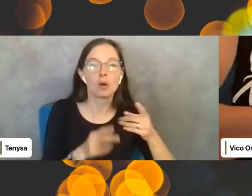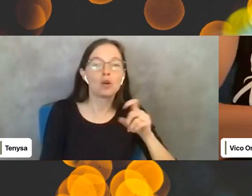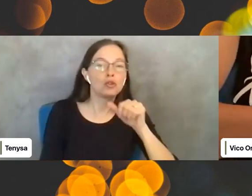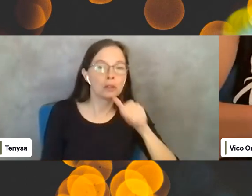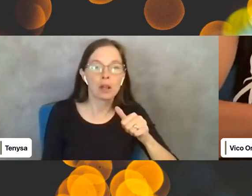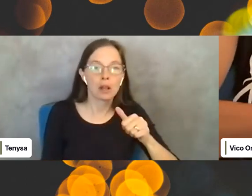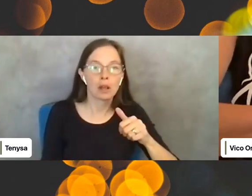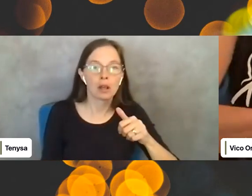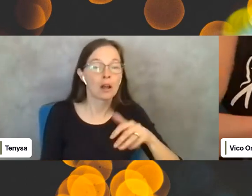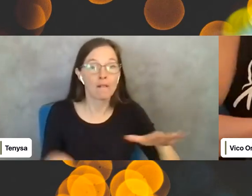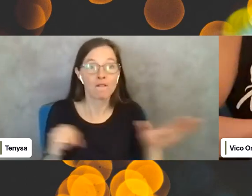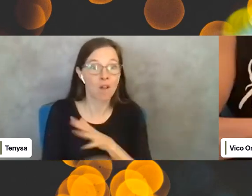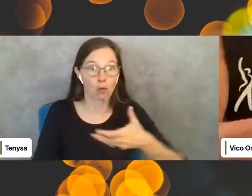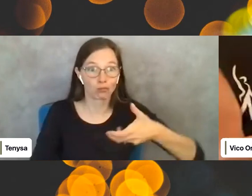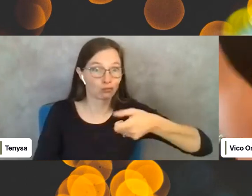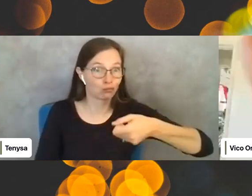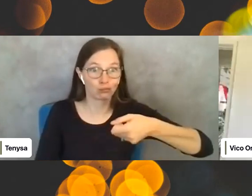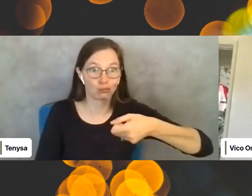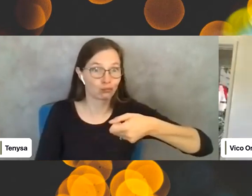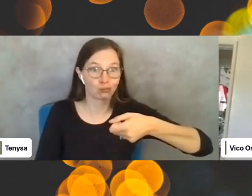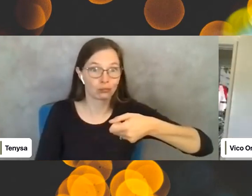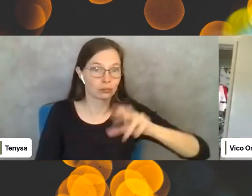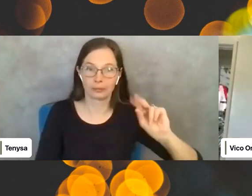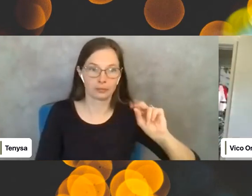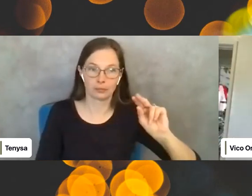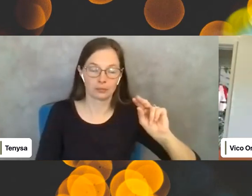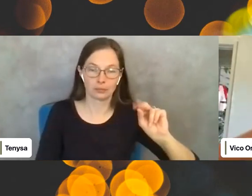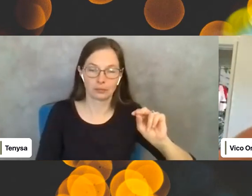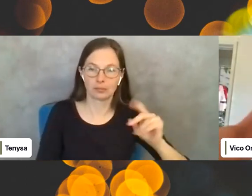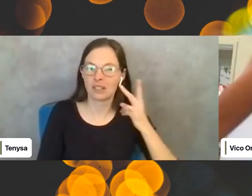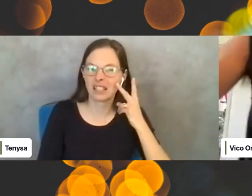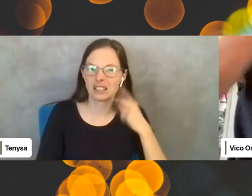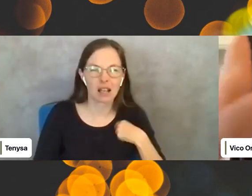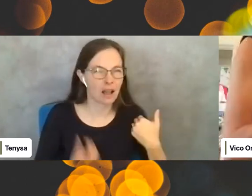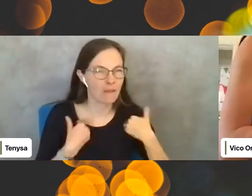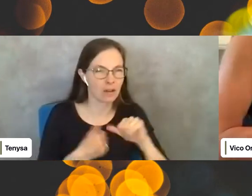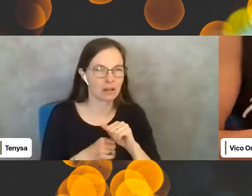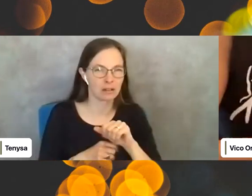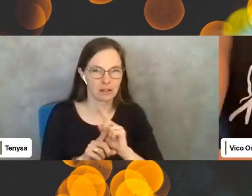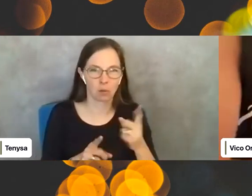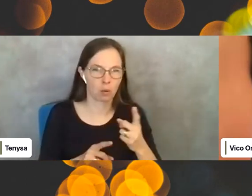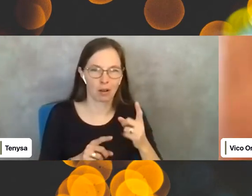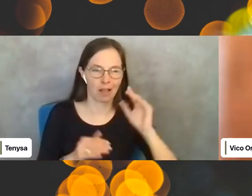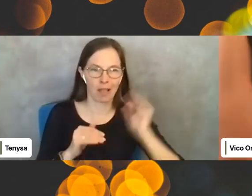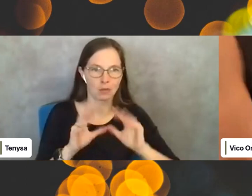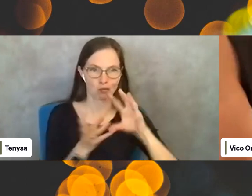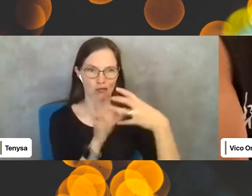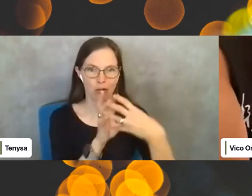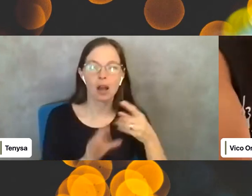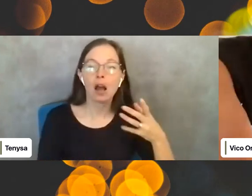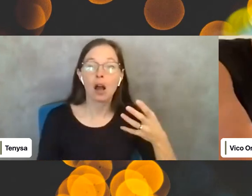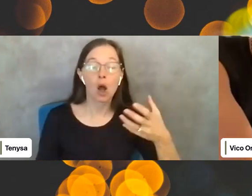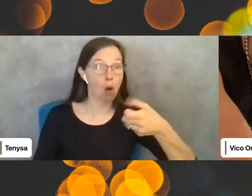sword fully like this, you know? Let me see if I can grab a one that has less fancy shenanigans. So you don't want to hold